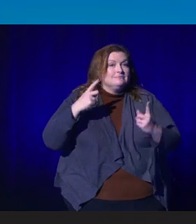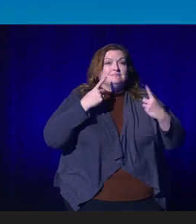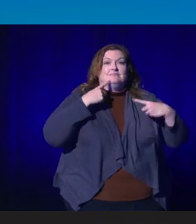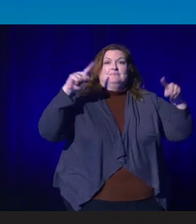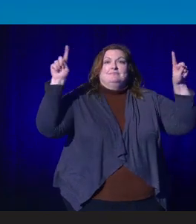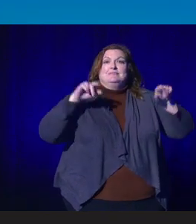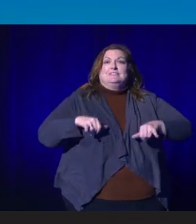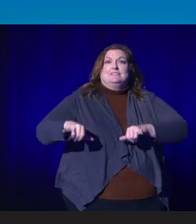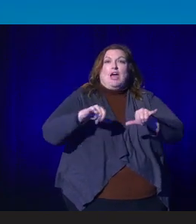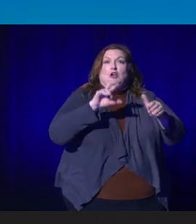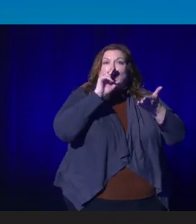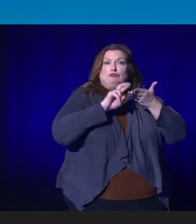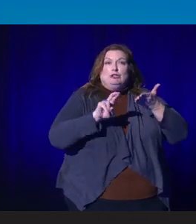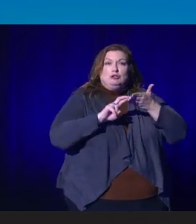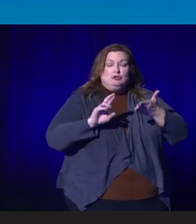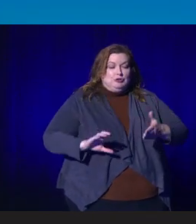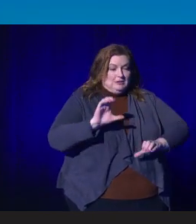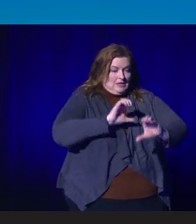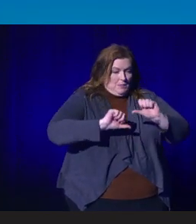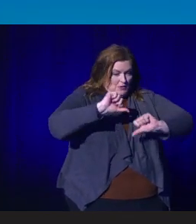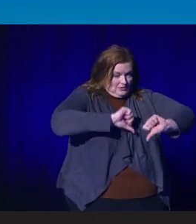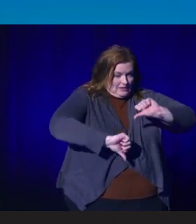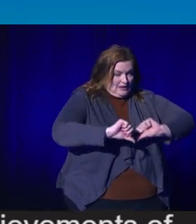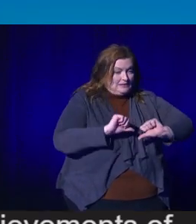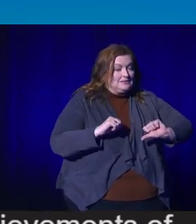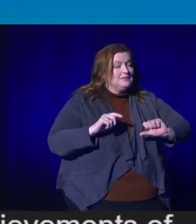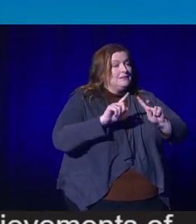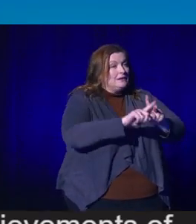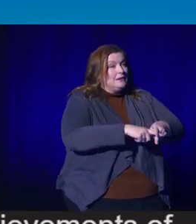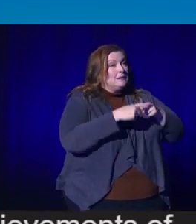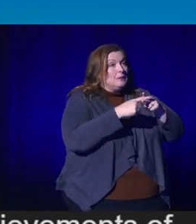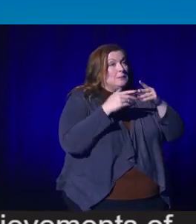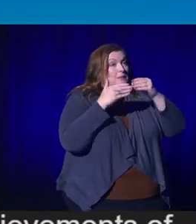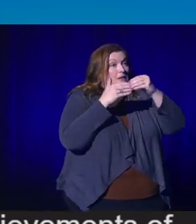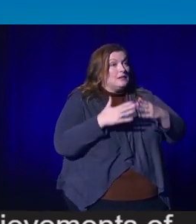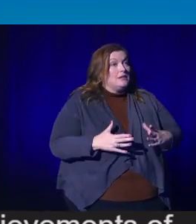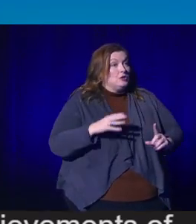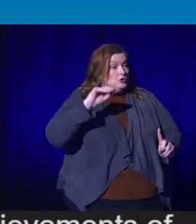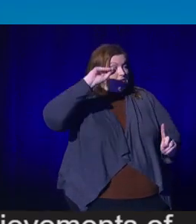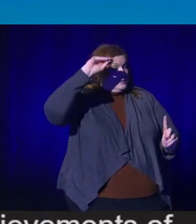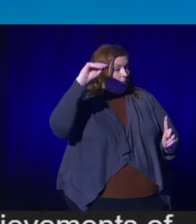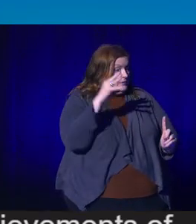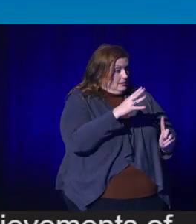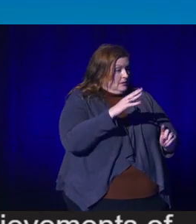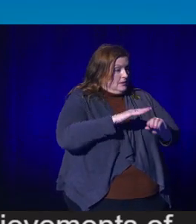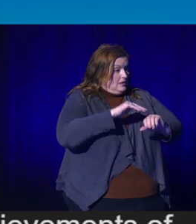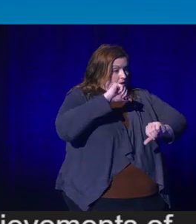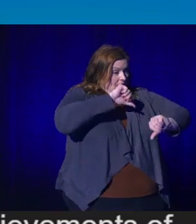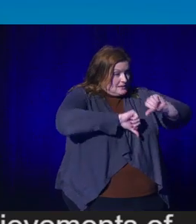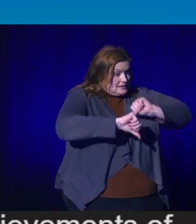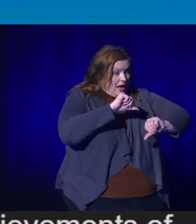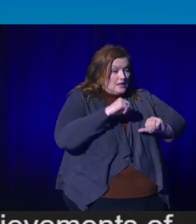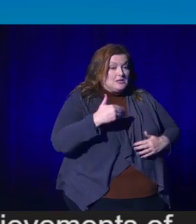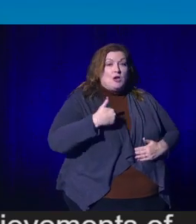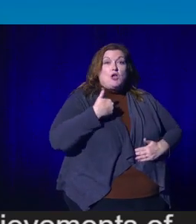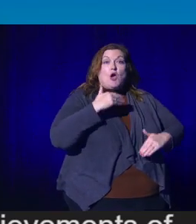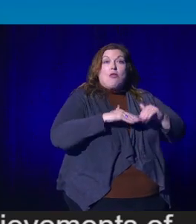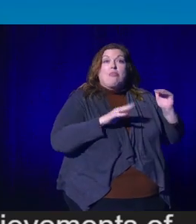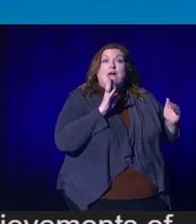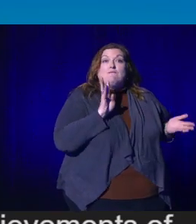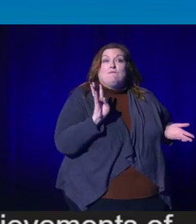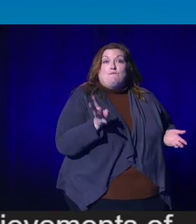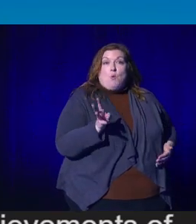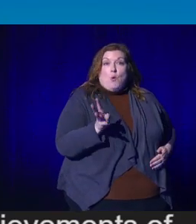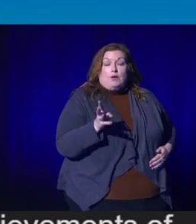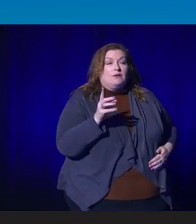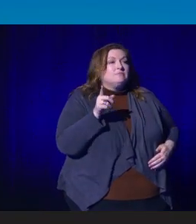chemical sciences. The Emerging Leader series shines the spotlight on scientists younger than 40 years old